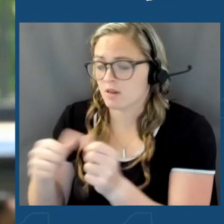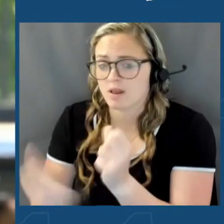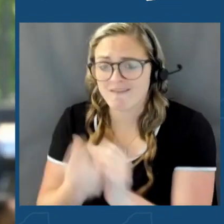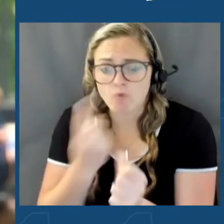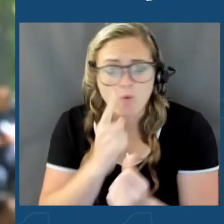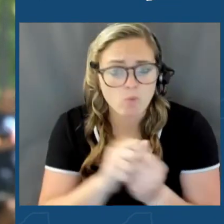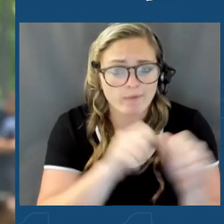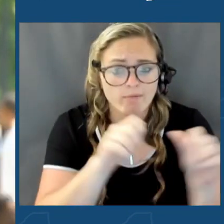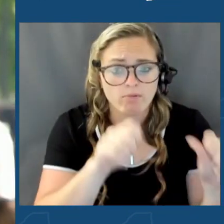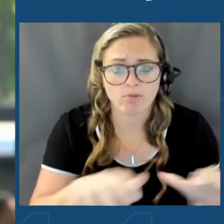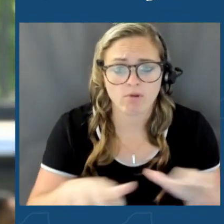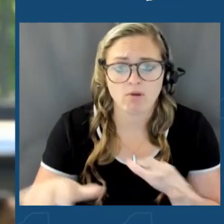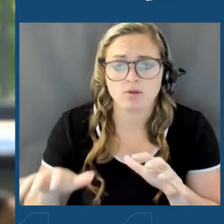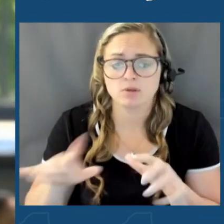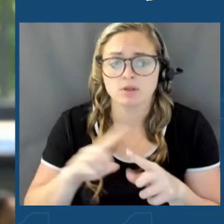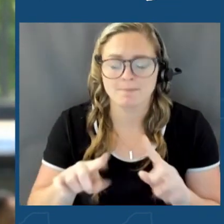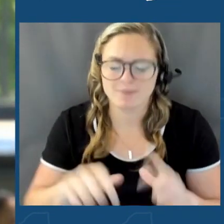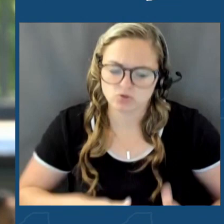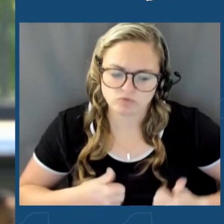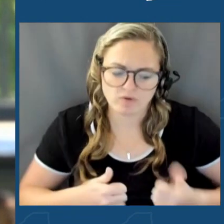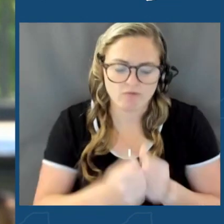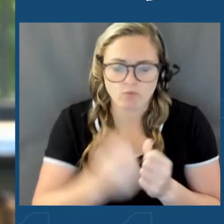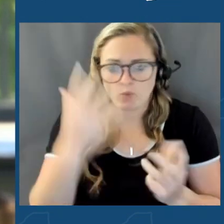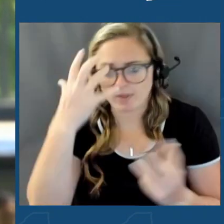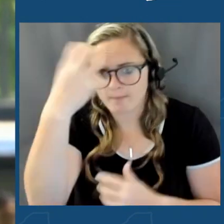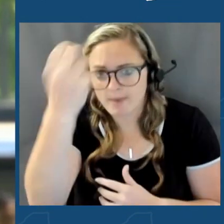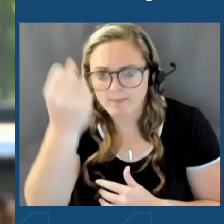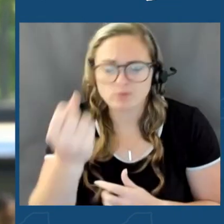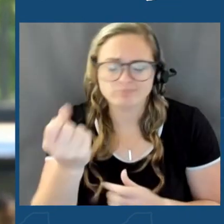but those who survive with those memories, who still come year after